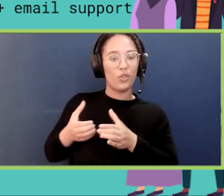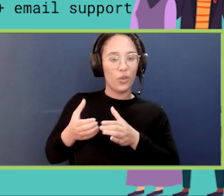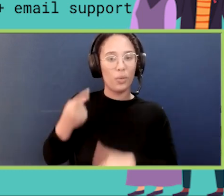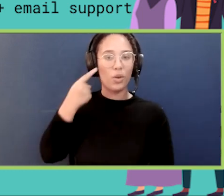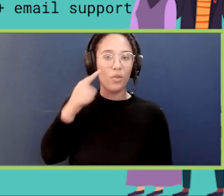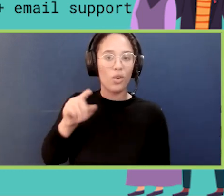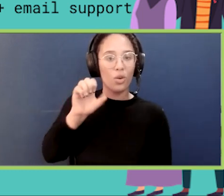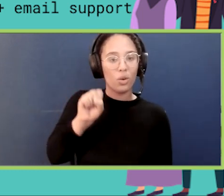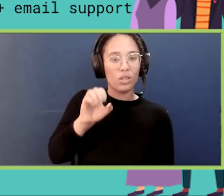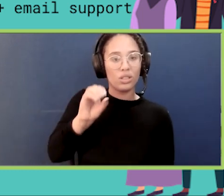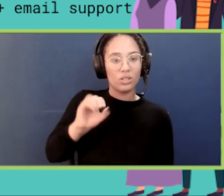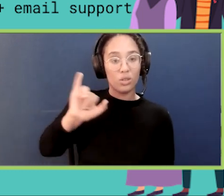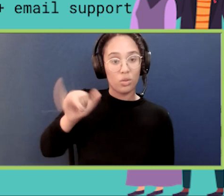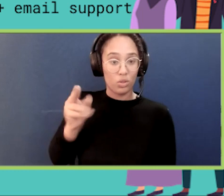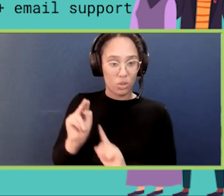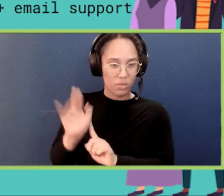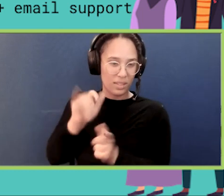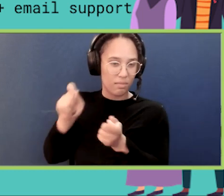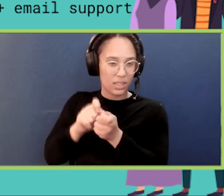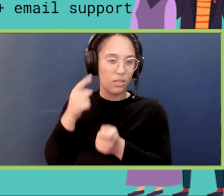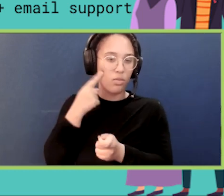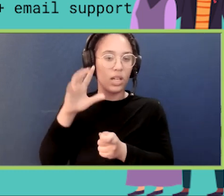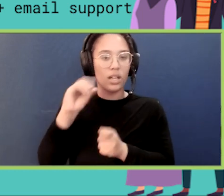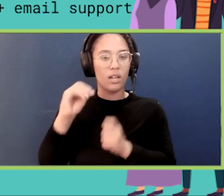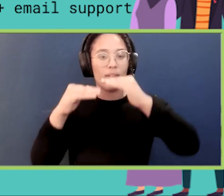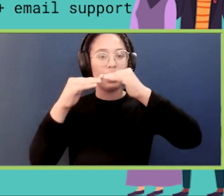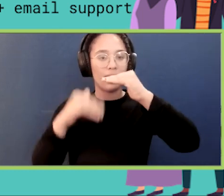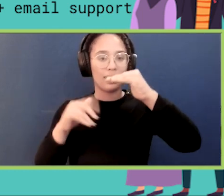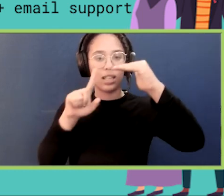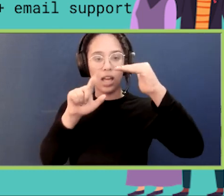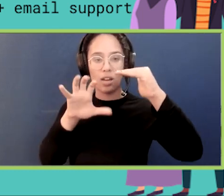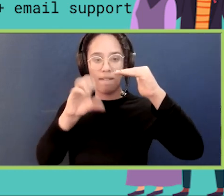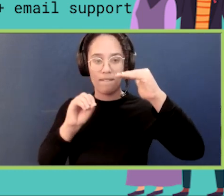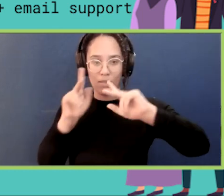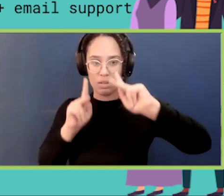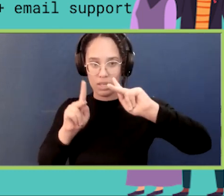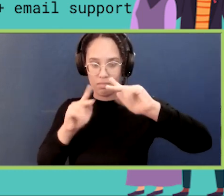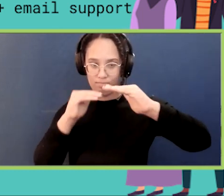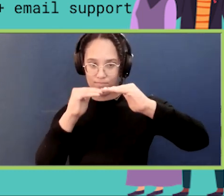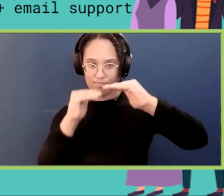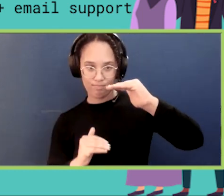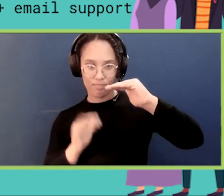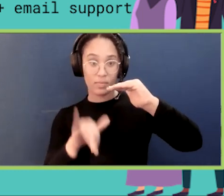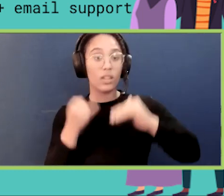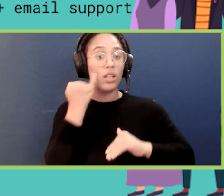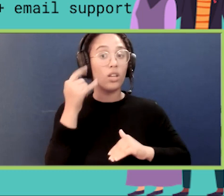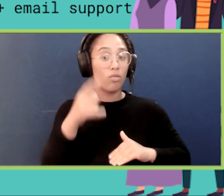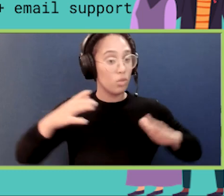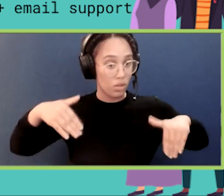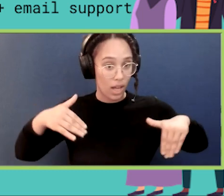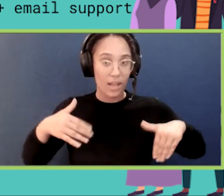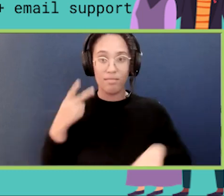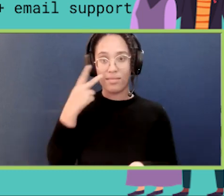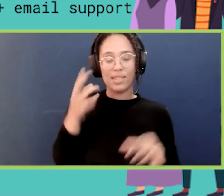of 150 people and smaller. So if you haven't already logged on to Sojourn DEI to